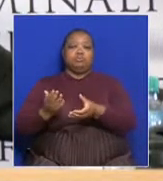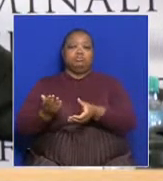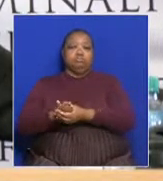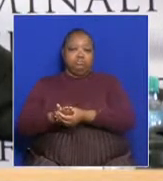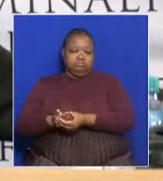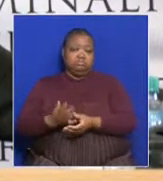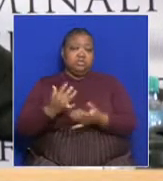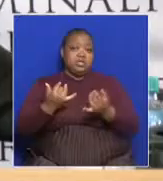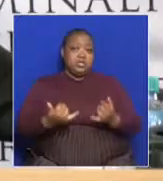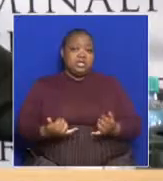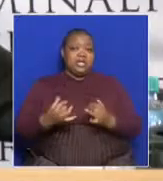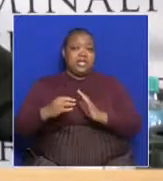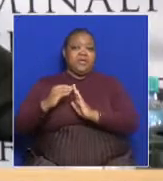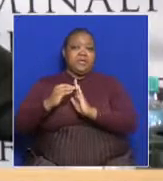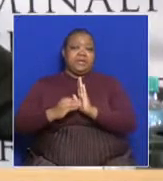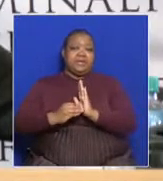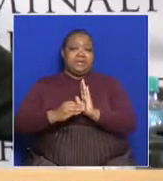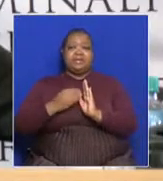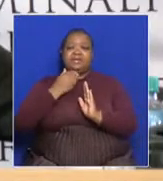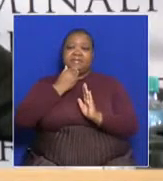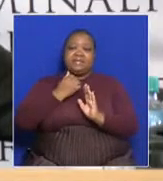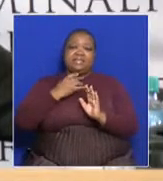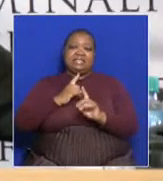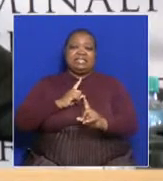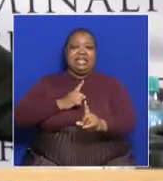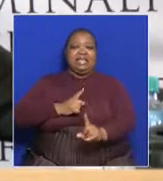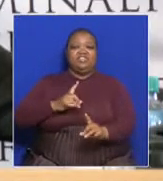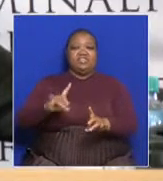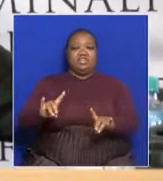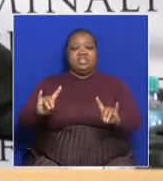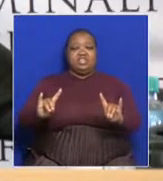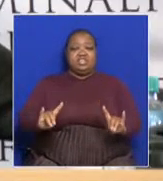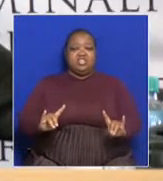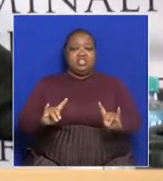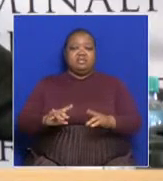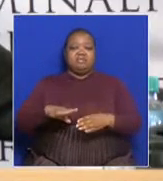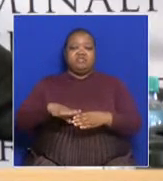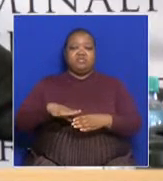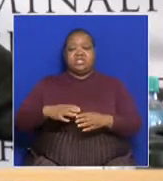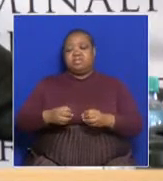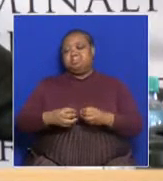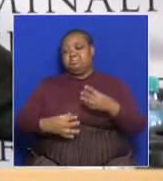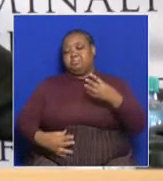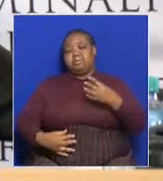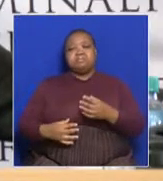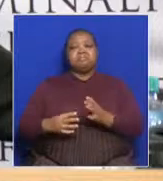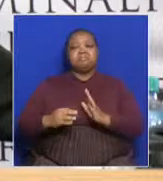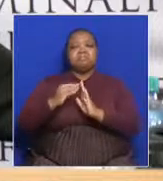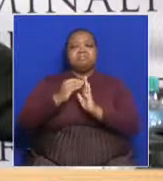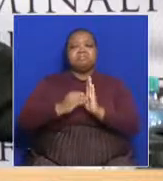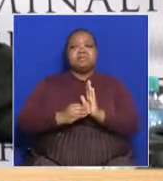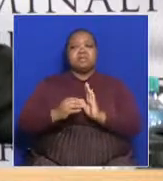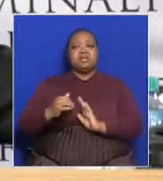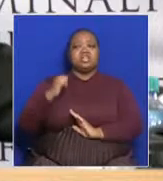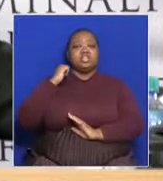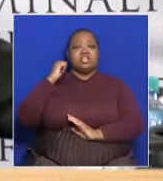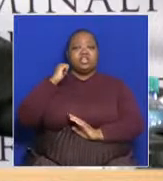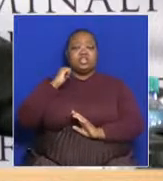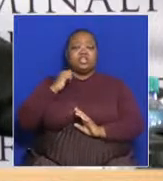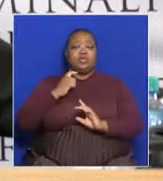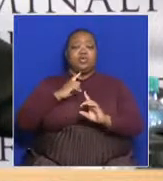address yourself to the chair regarding the many reasons you provided yesterday in response to his questions for why you